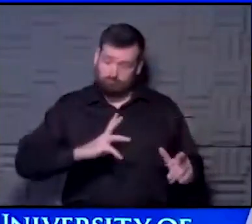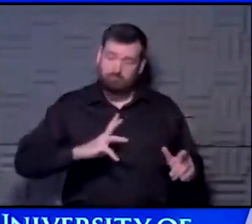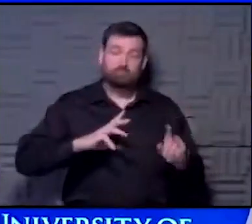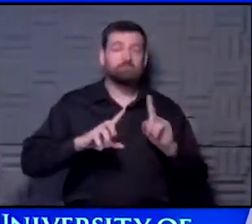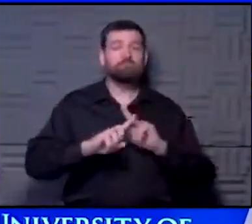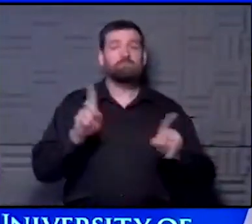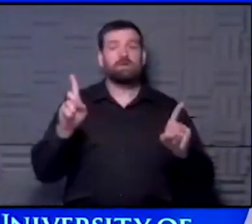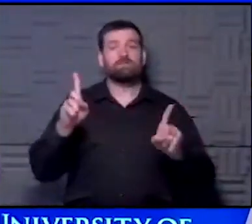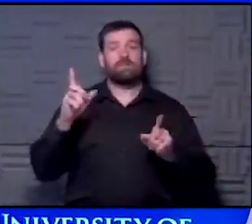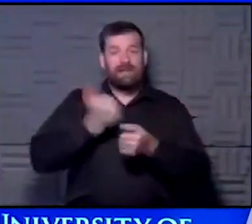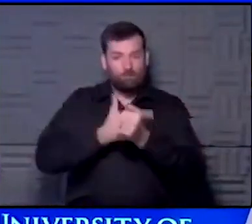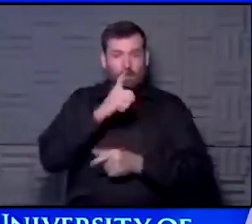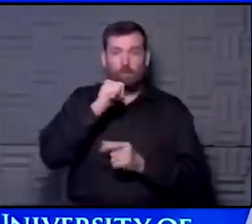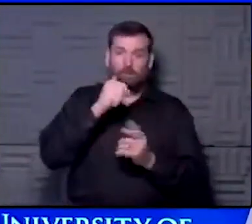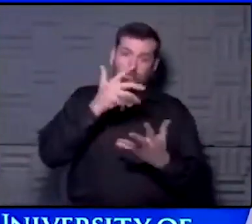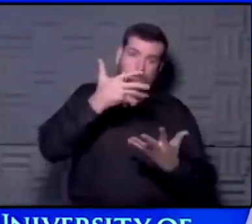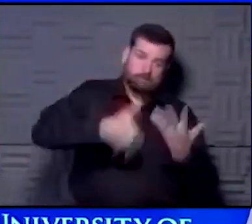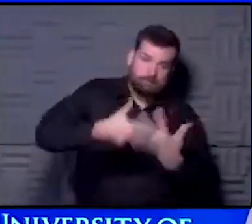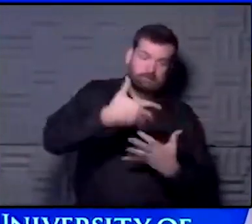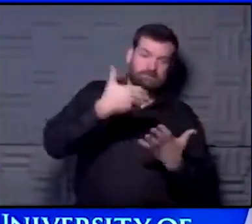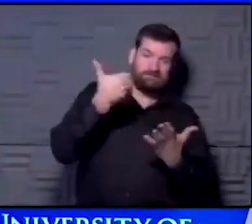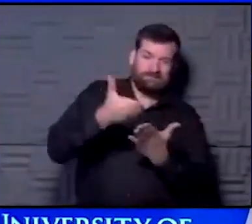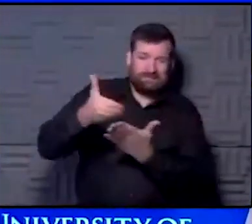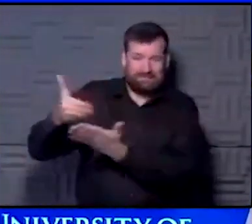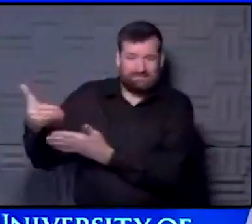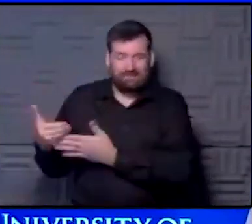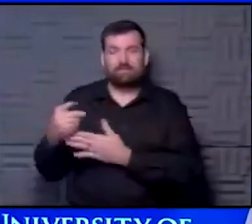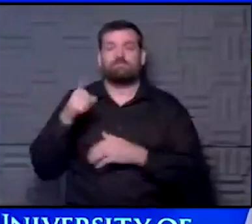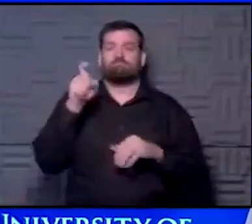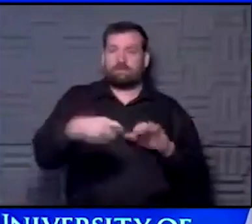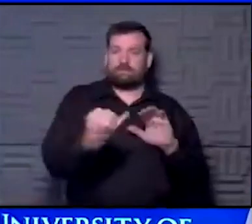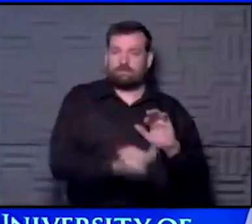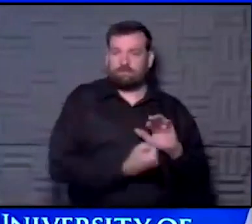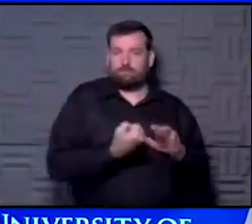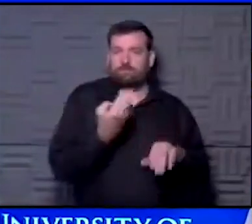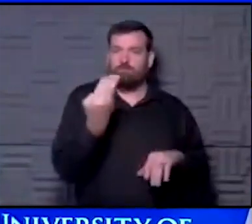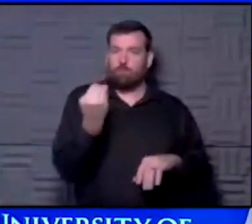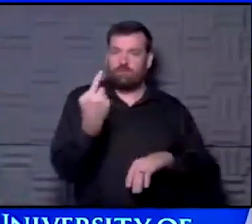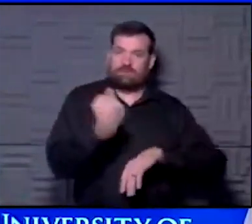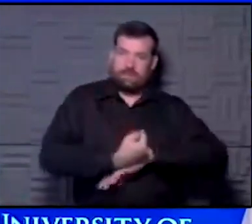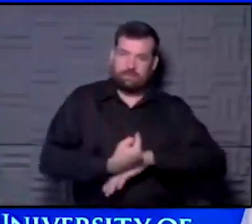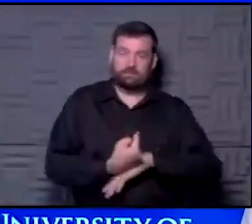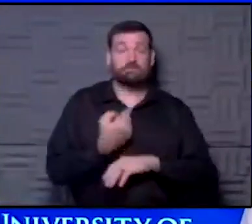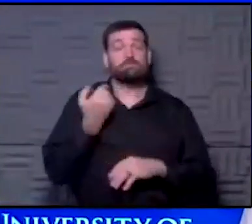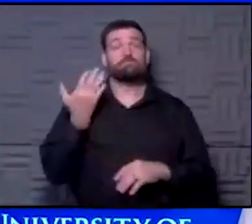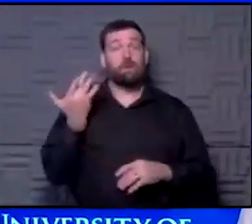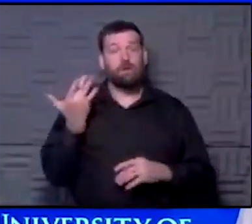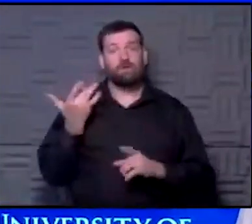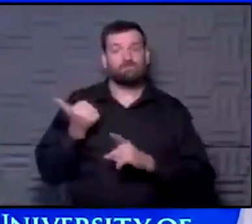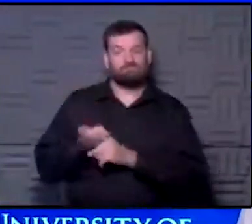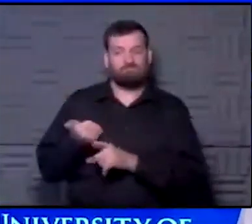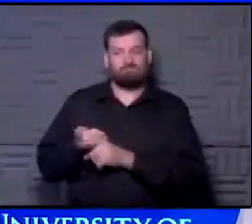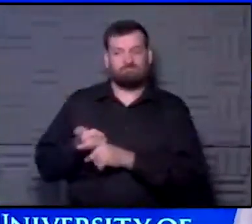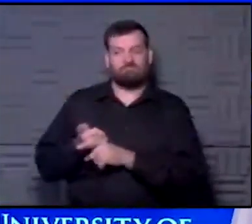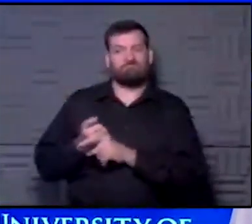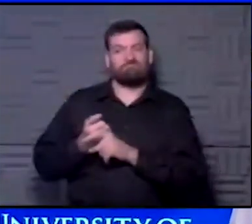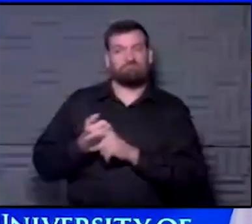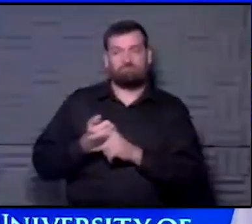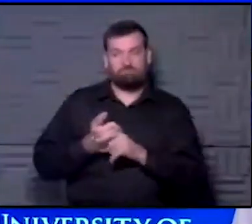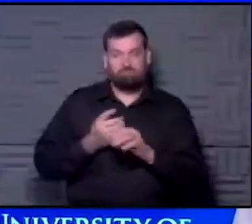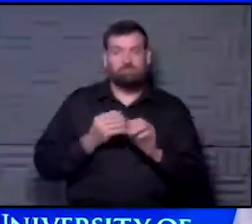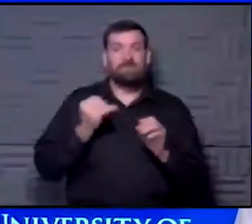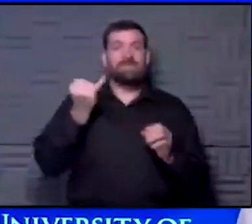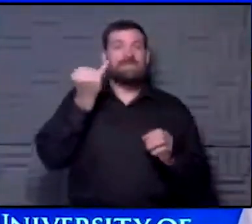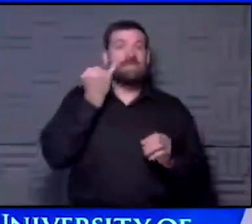then everybody who's a close contact has to stay sheltered and has to stay quarantined for 14 days. And that way they will be sheltered while